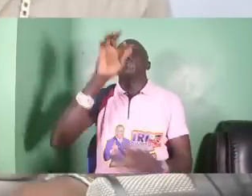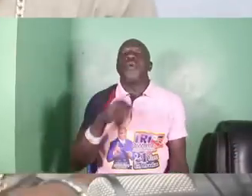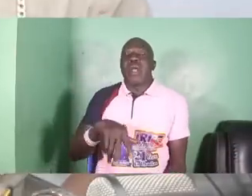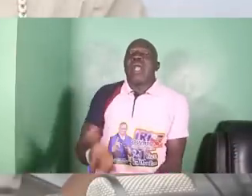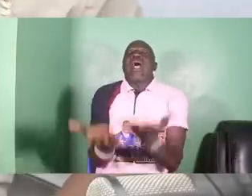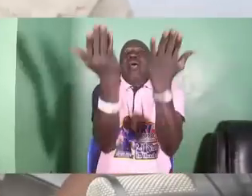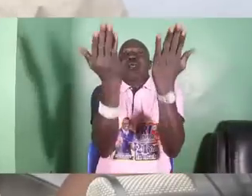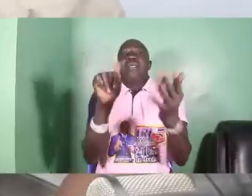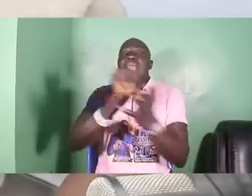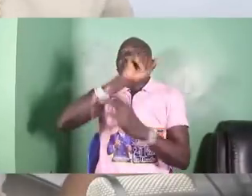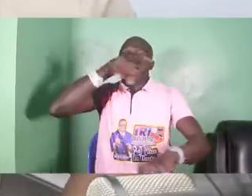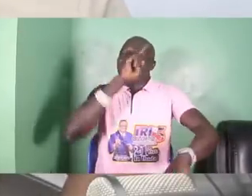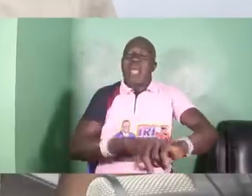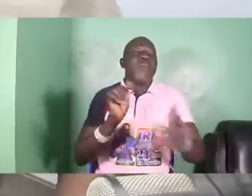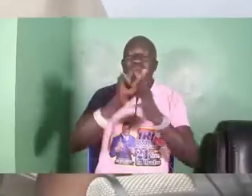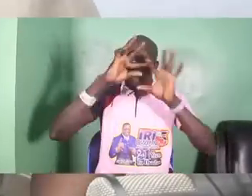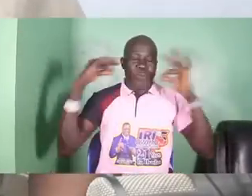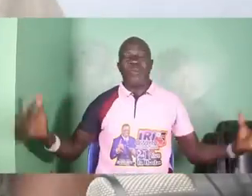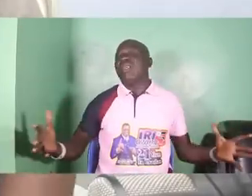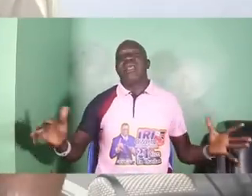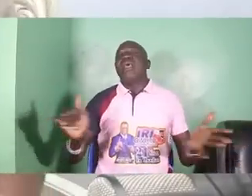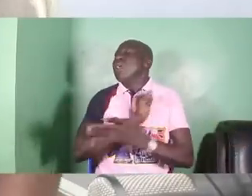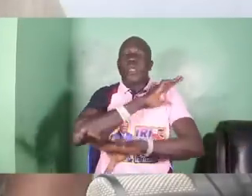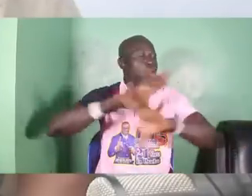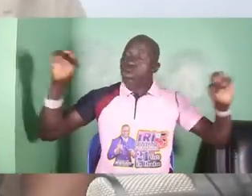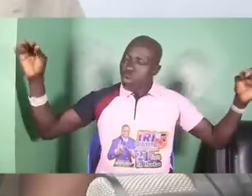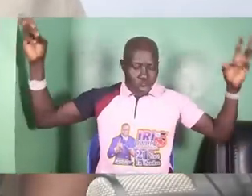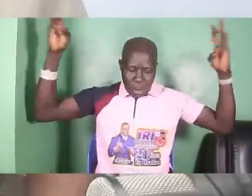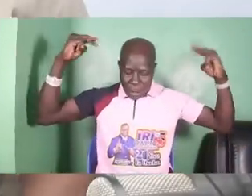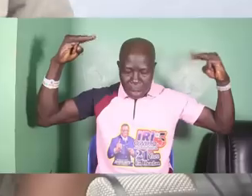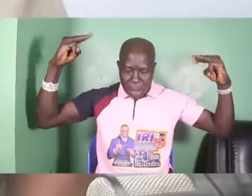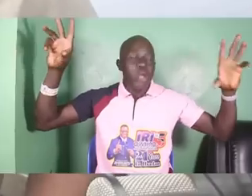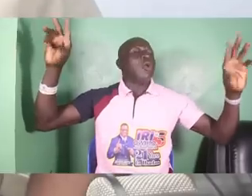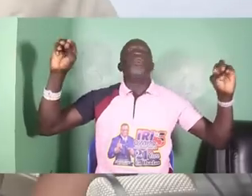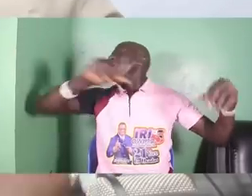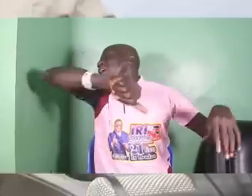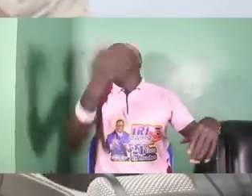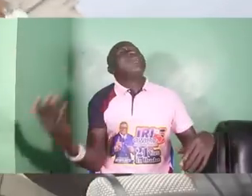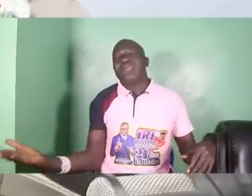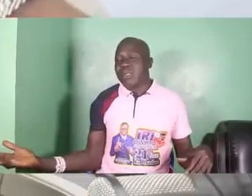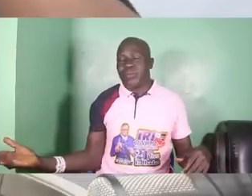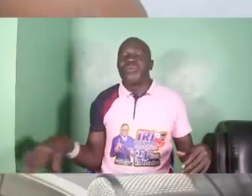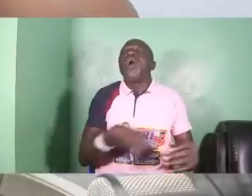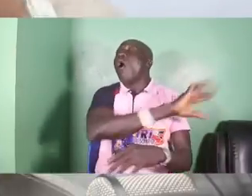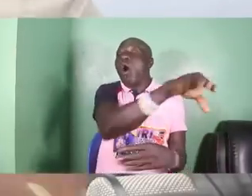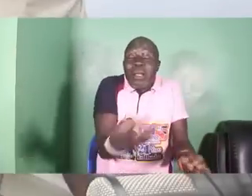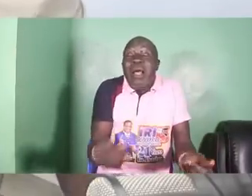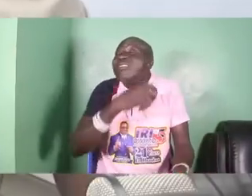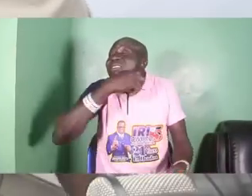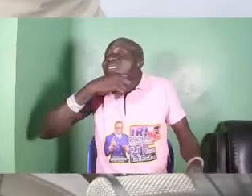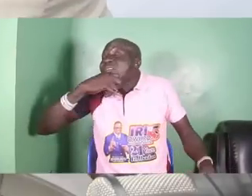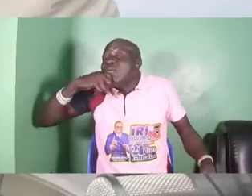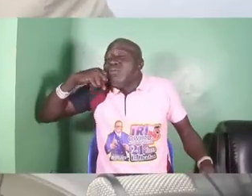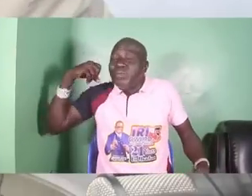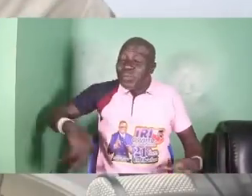did it. God will rise. Yeah, koko during the time of famine. Yo, sojo. When there was no rain. Yo, sojo. There is nothing. He the land is